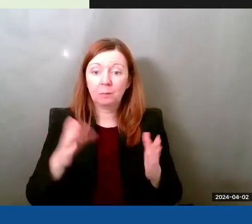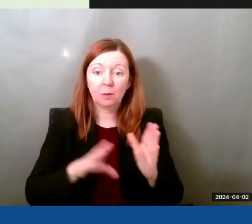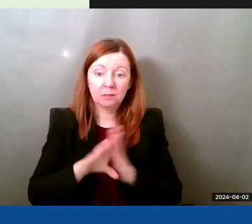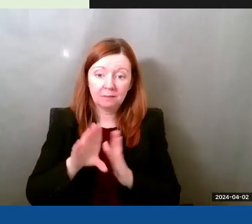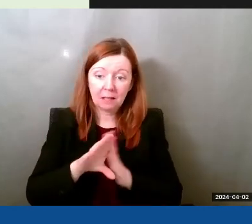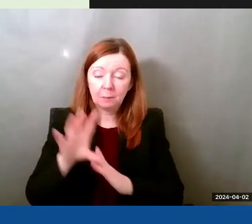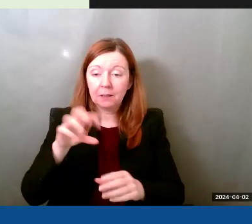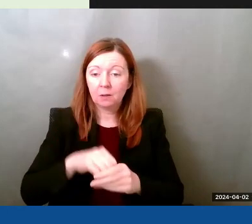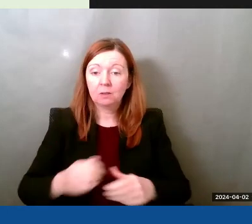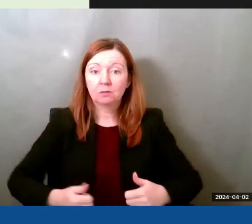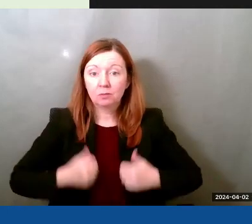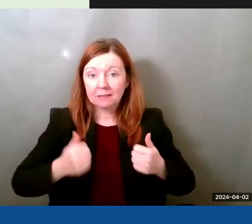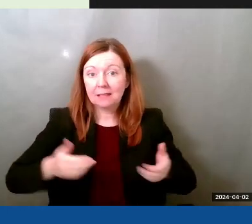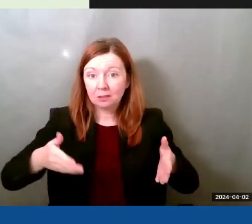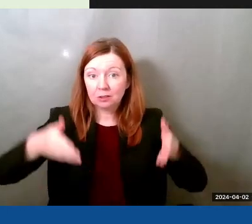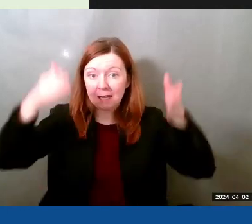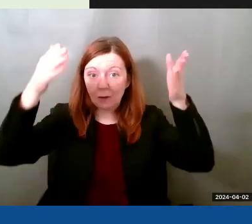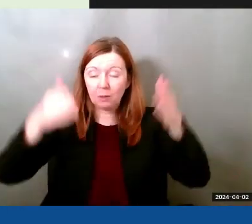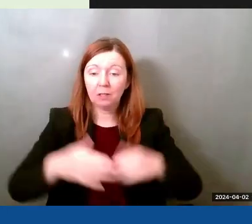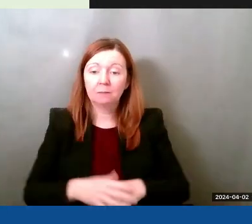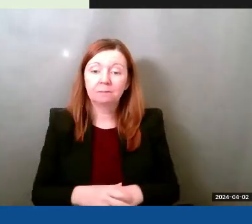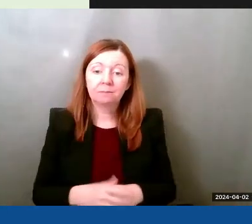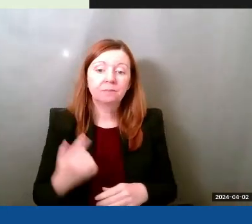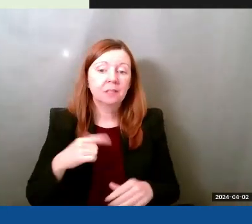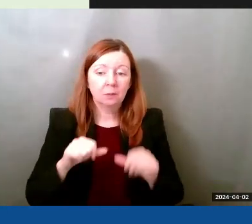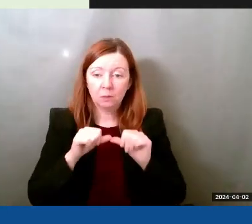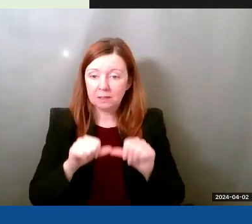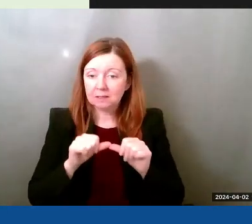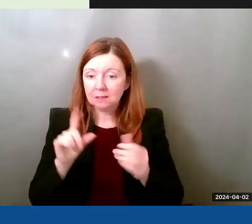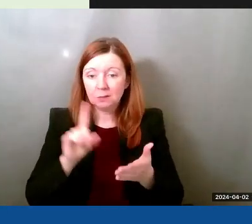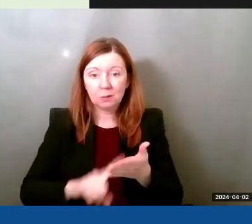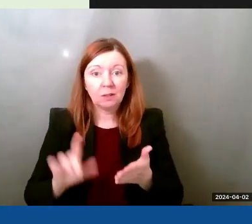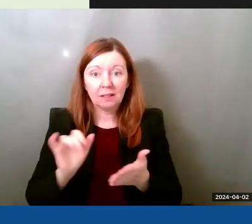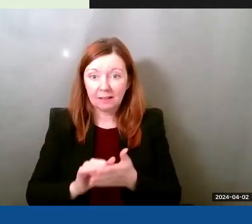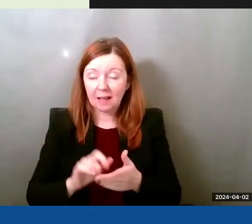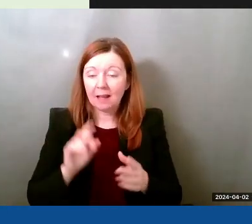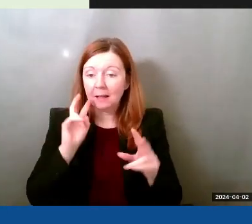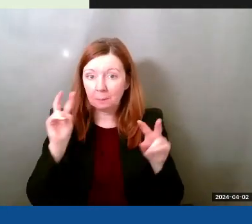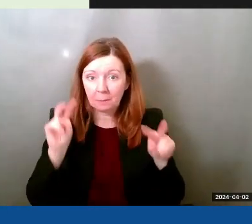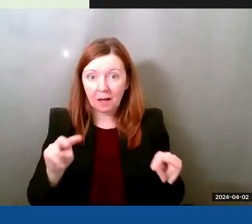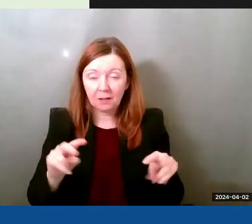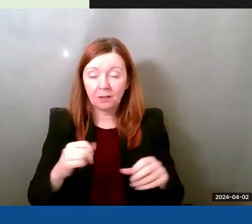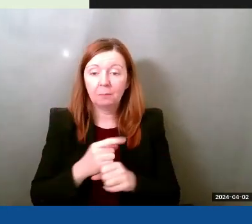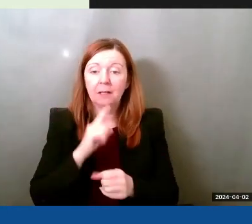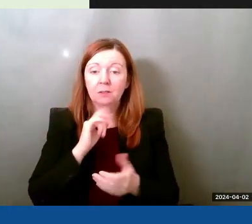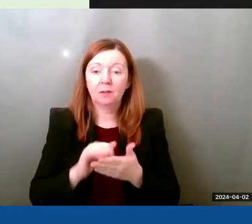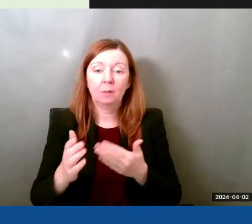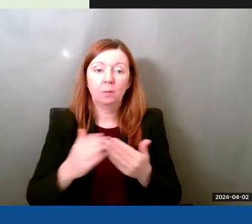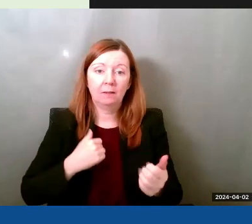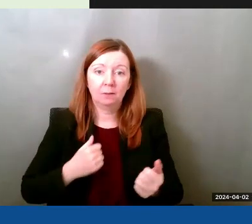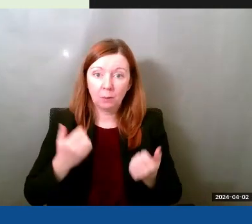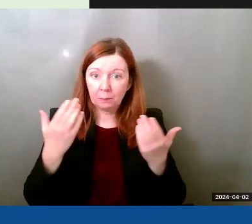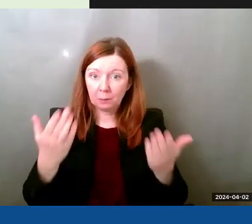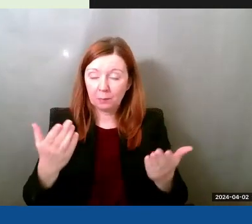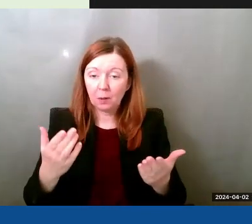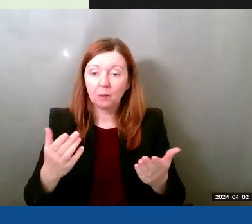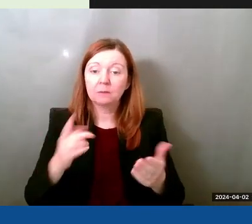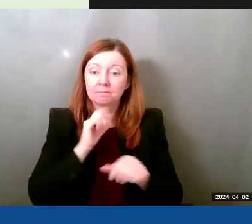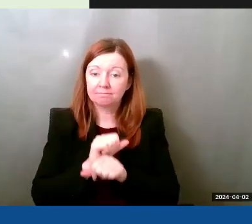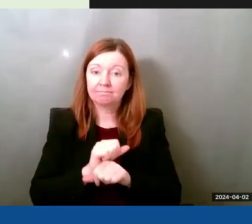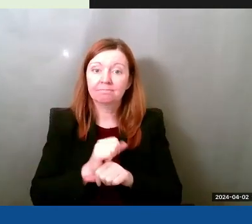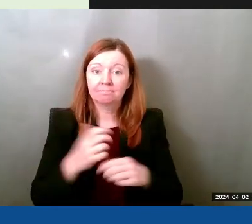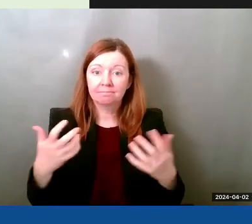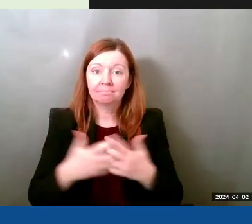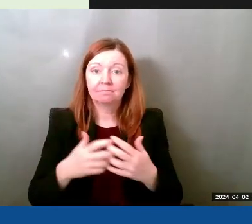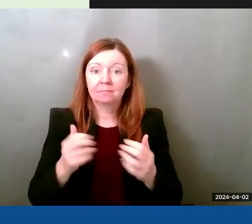including the residential tower. So we'll continue to look at that and monitor it and make sure that whatever we're proposing there does continue to work